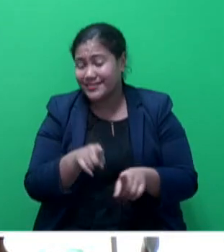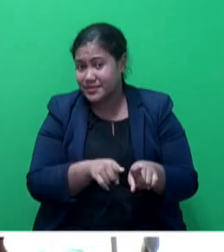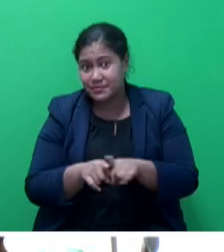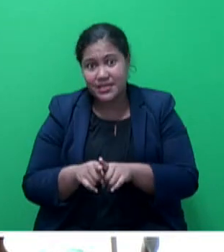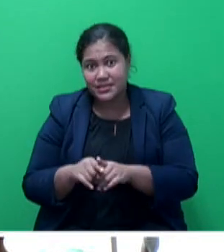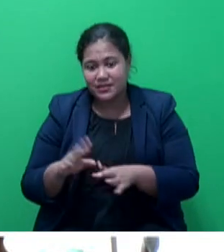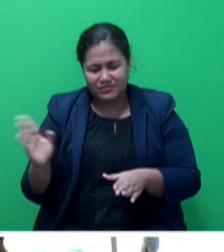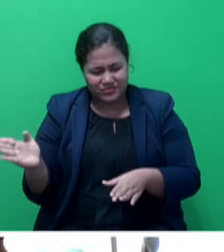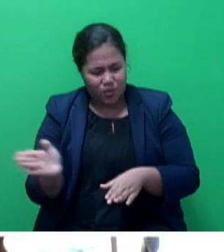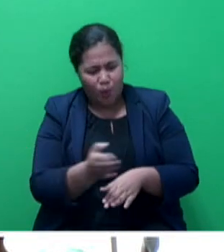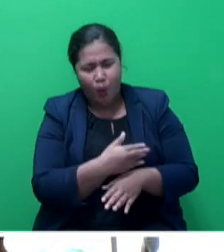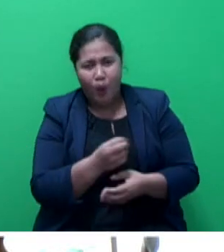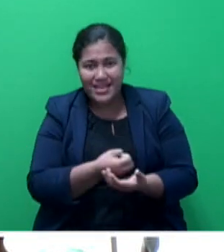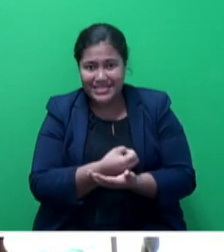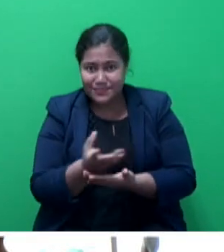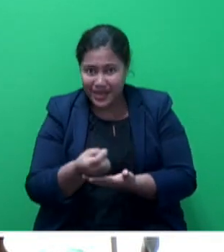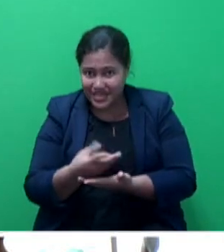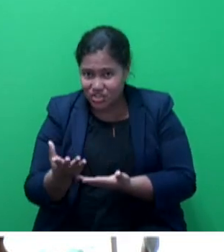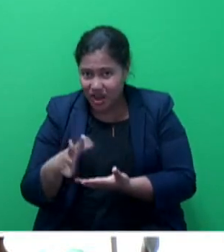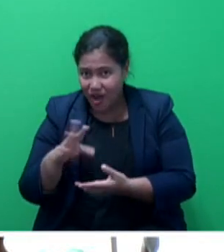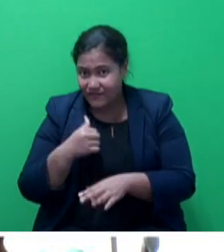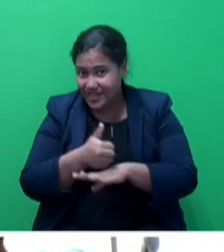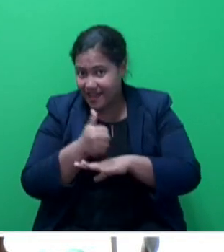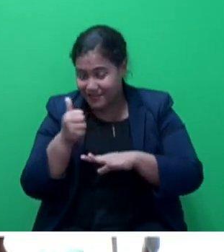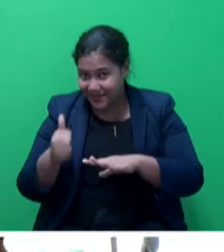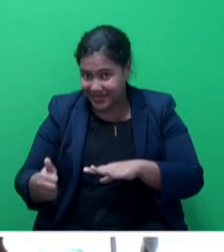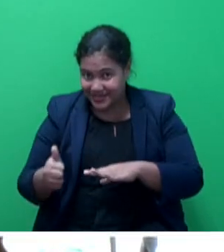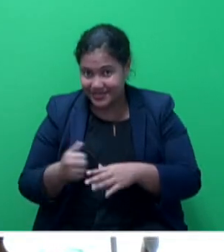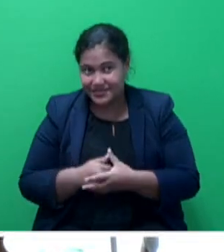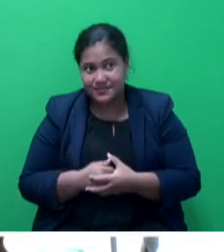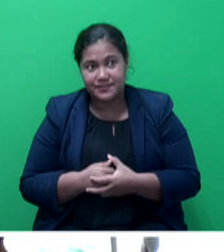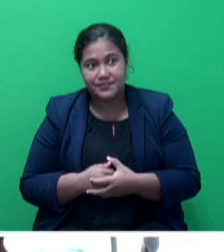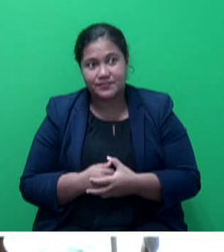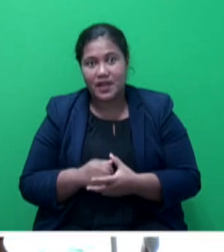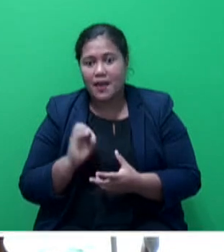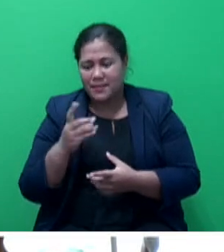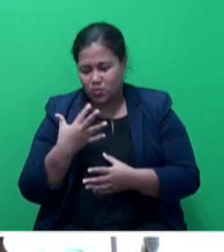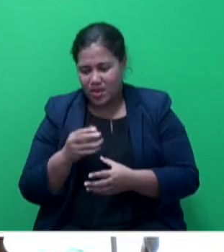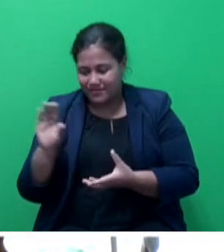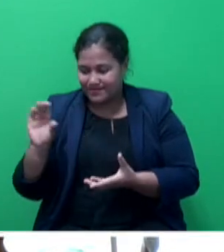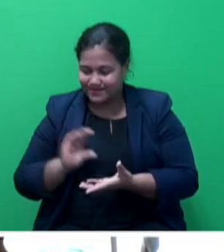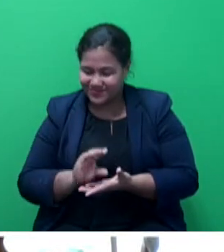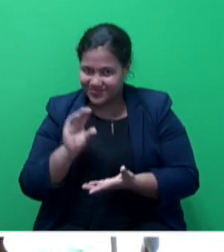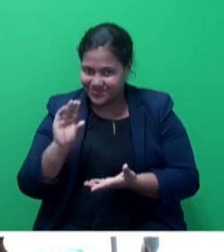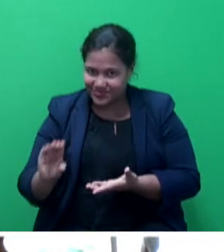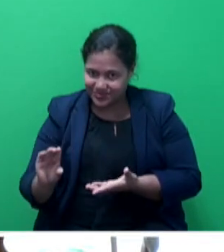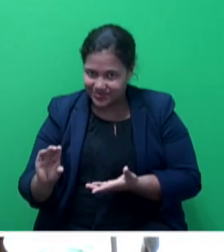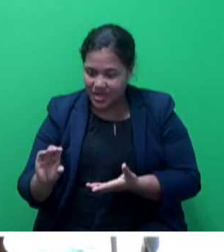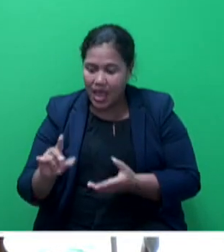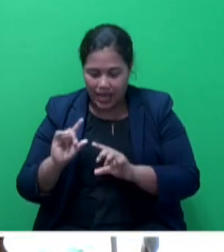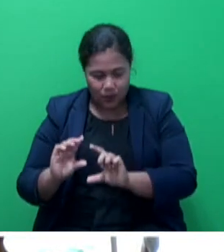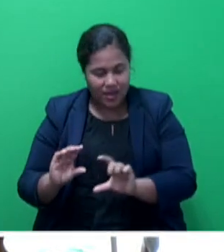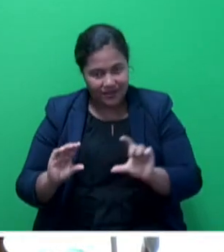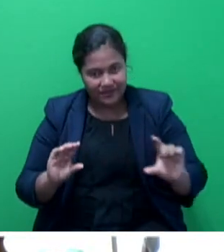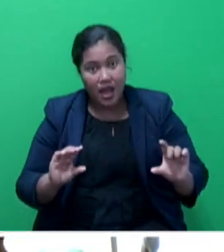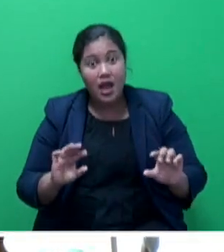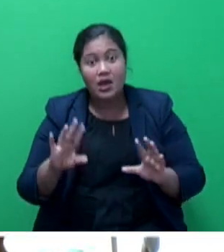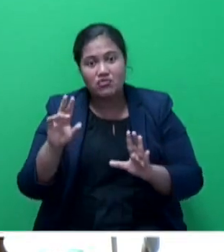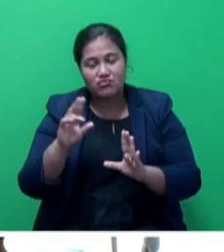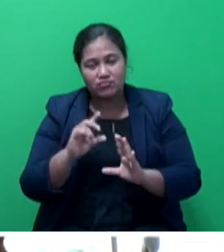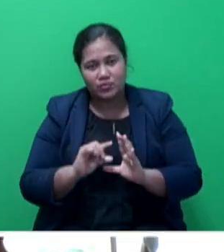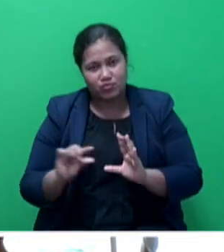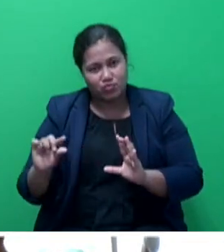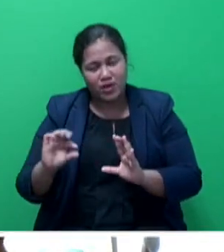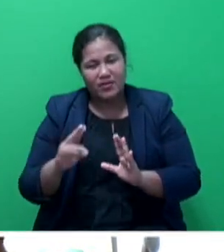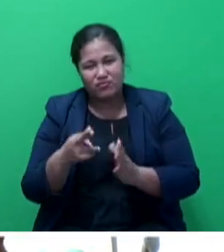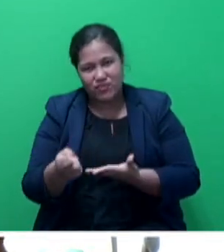overall expenditure of government, there's a particular amount, and then we have revenue. Now, there's